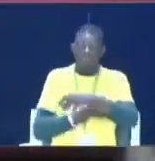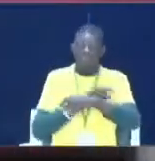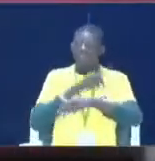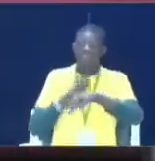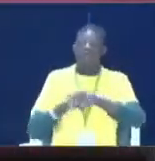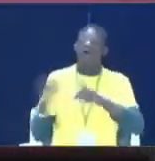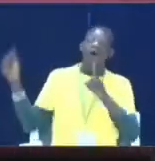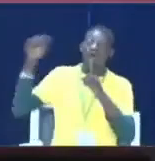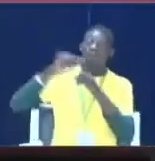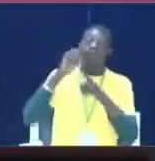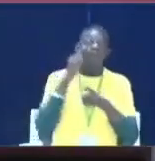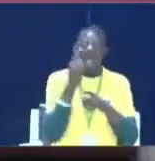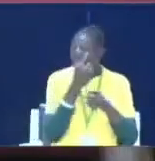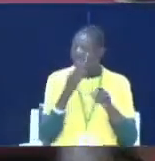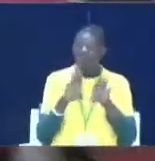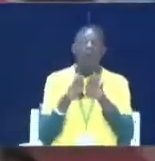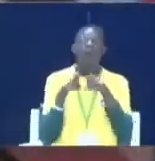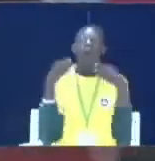open.